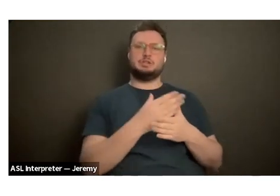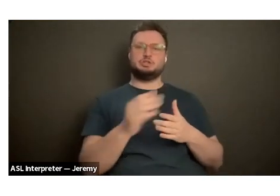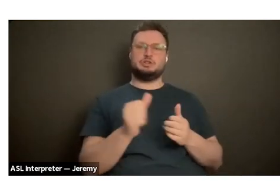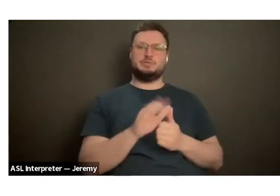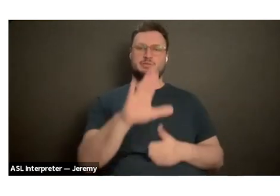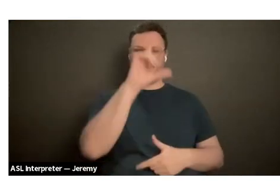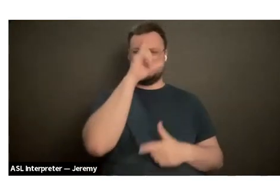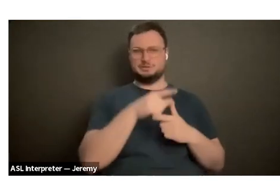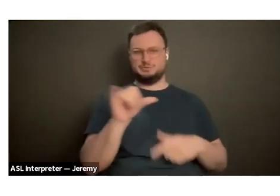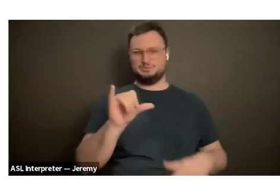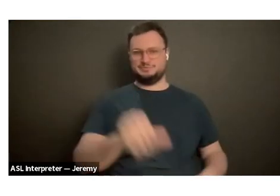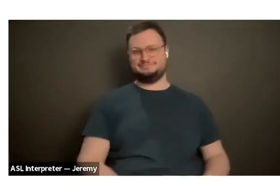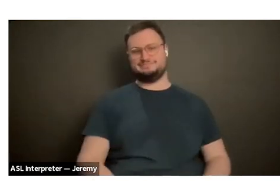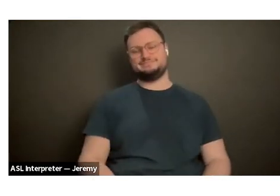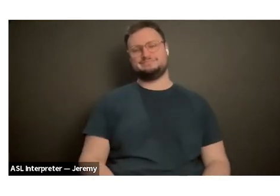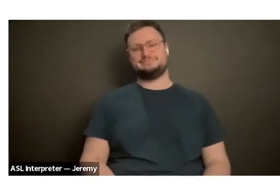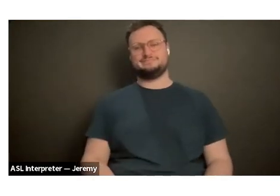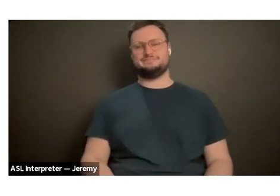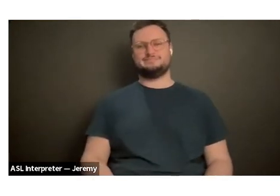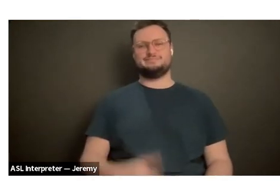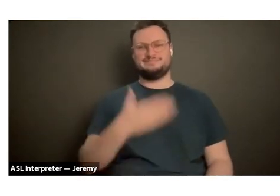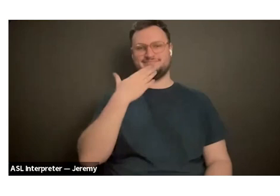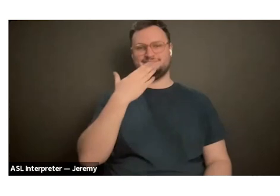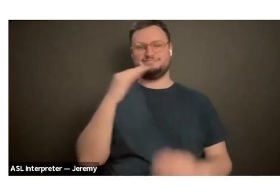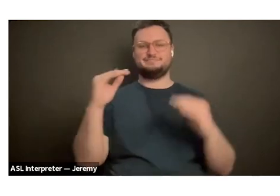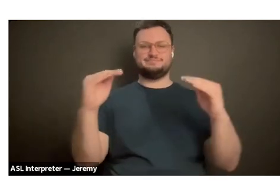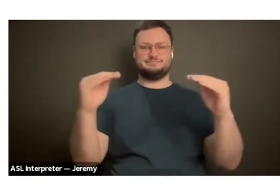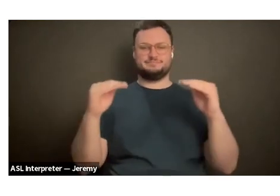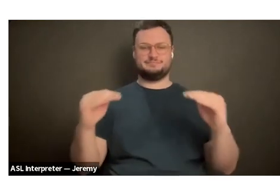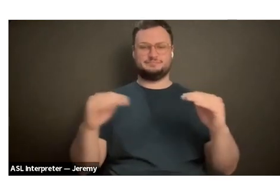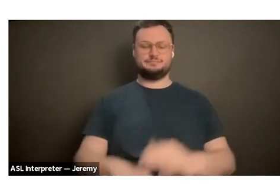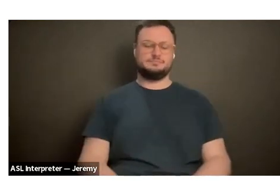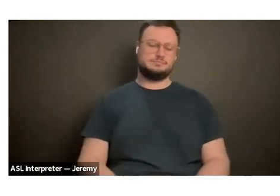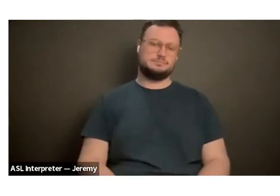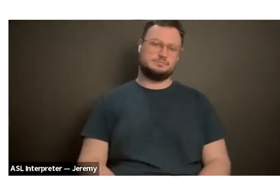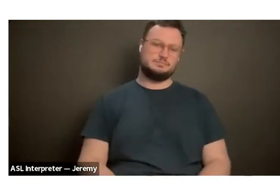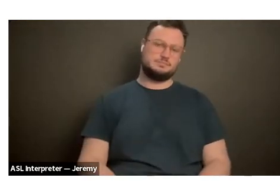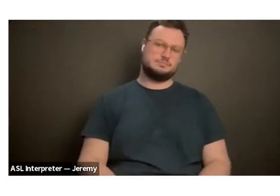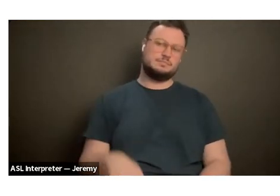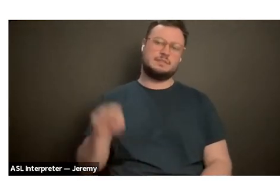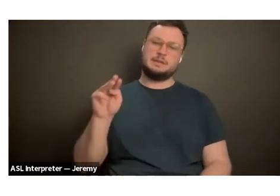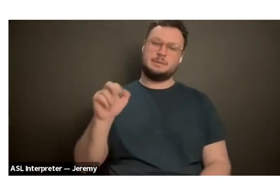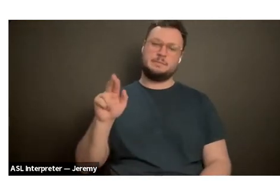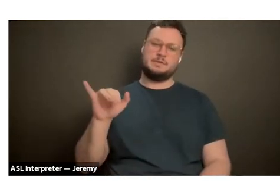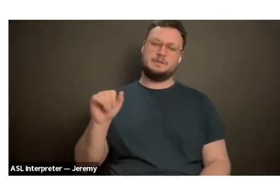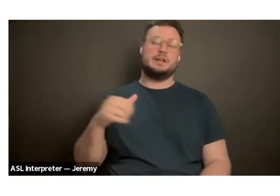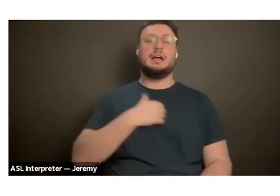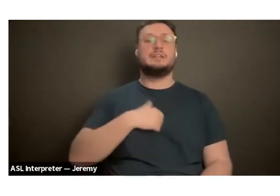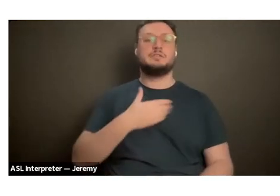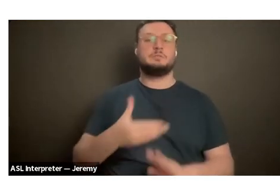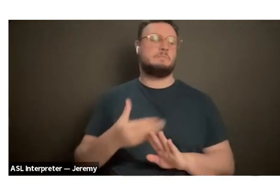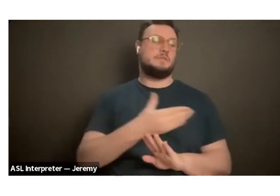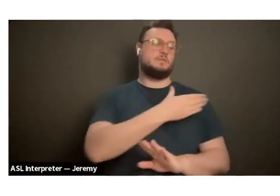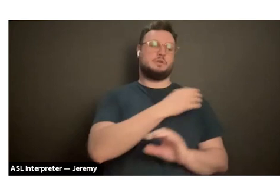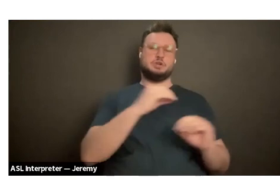as well. So, Thank you, cool. Suleiman. Question by Maria Julia. I didn't say the names of folks before,